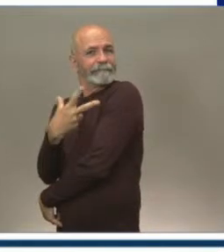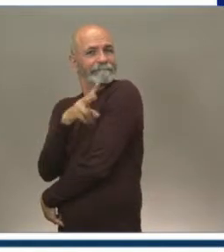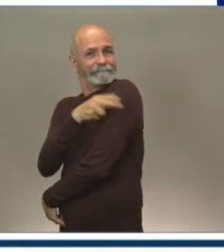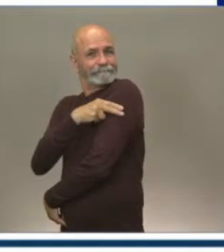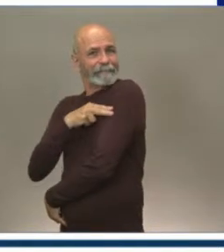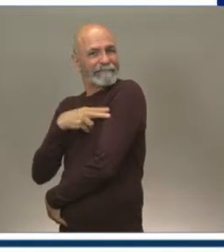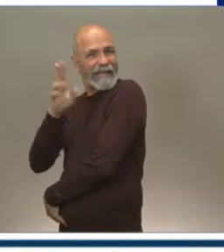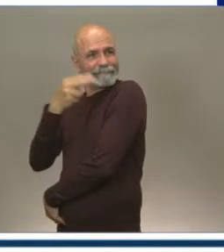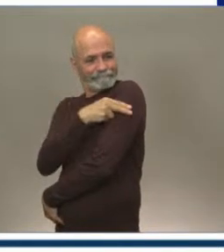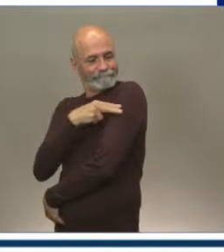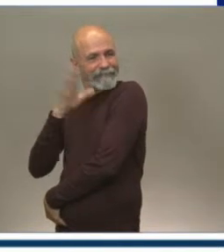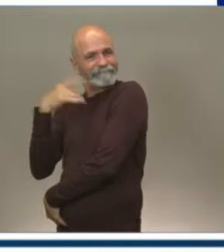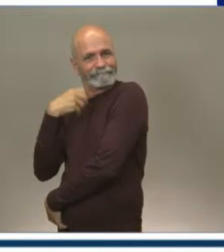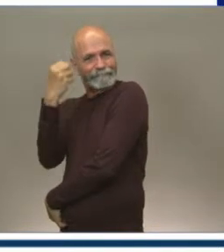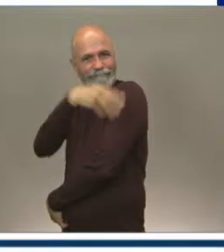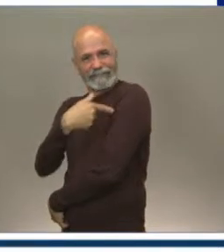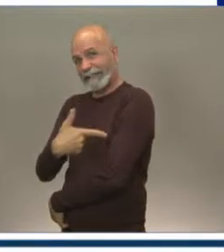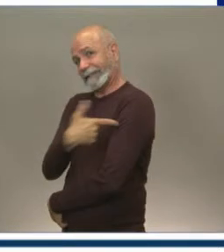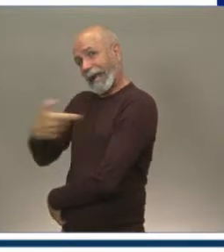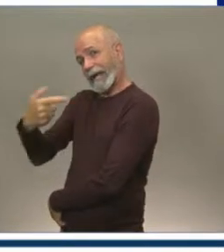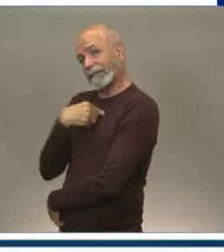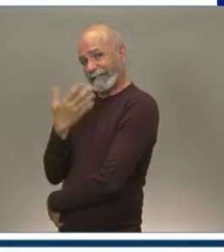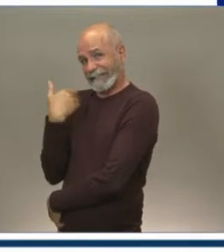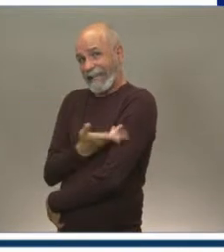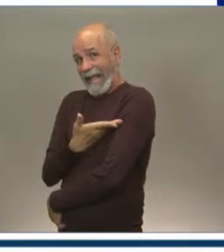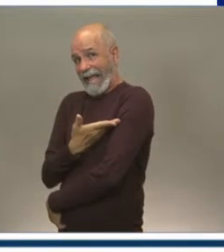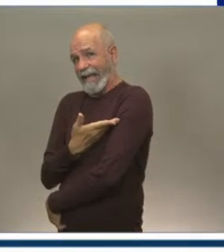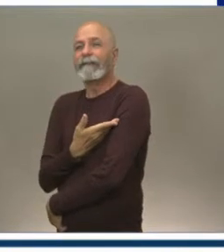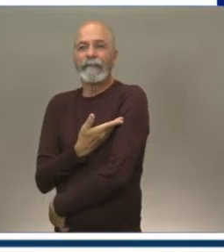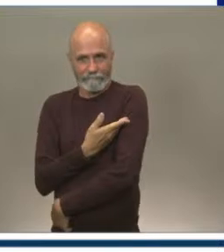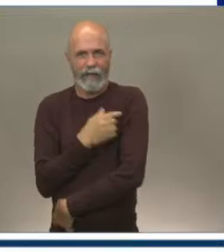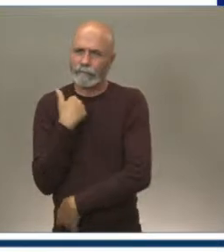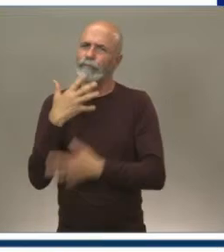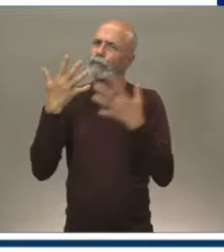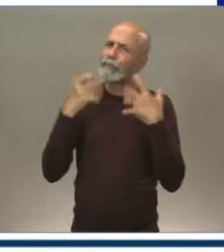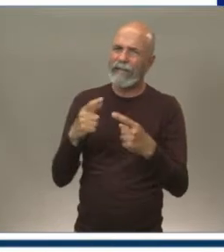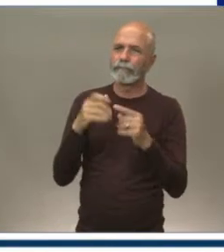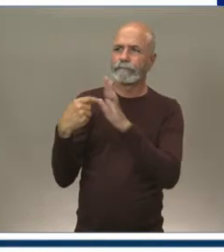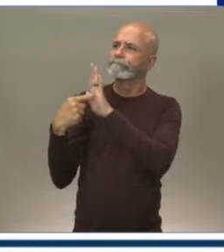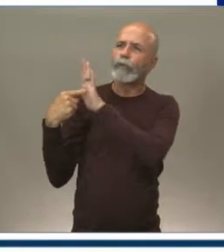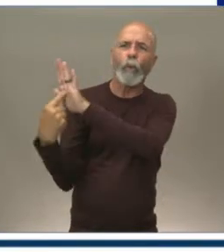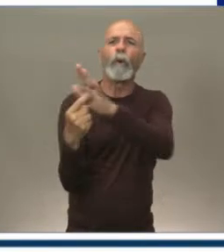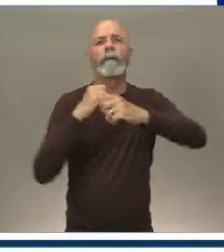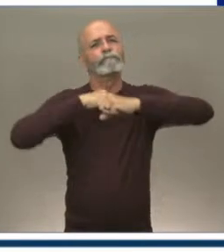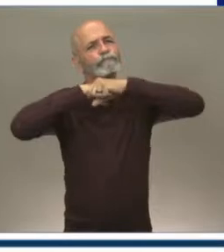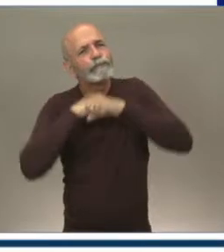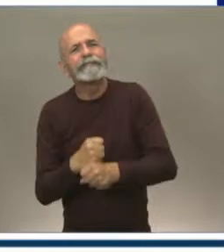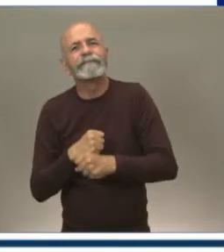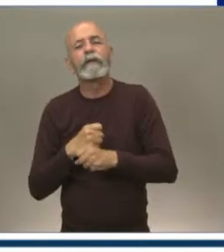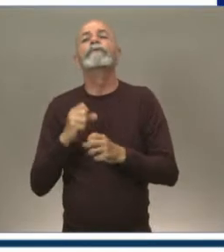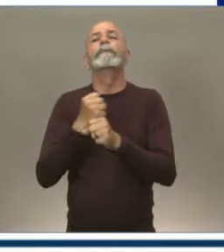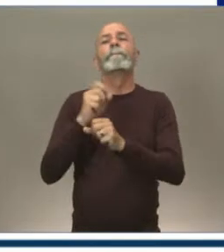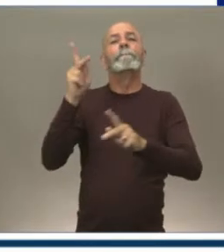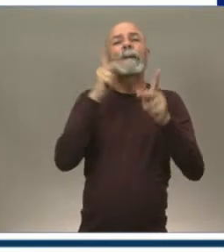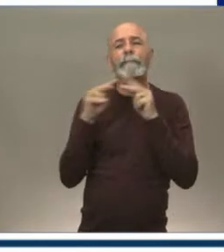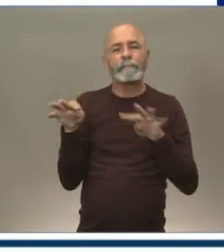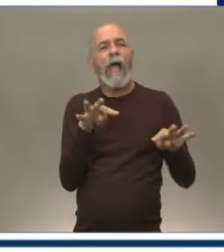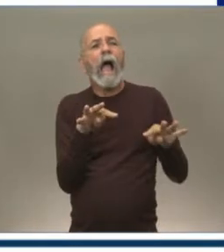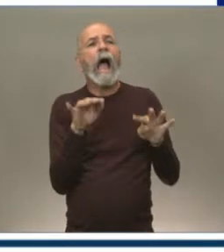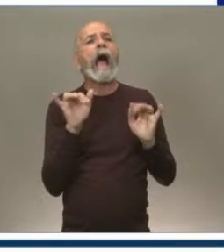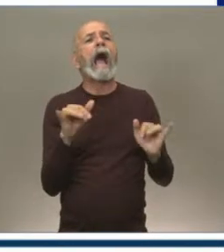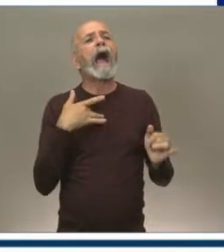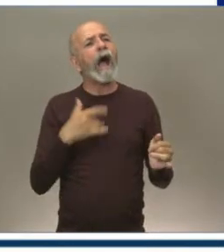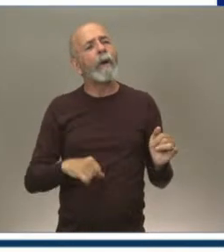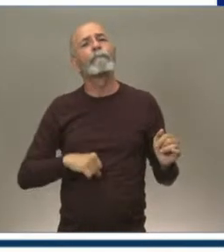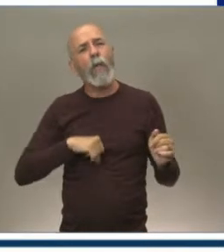your shot and take a picture. You're doing your part to protect yourself and those around you. That's something to be proud of and always to